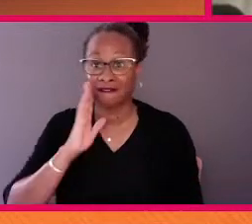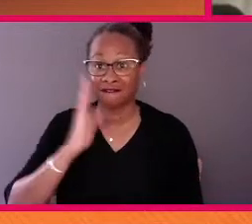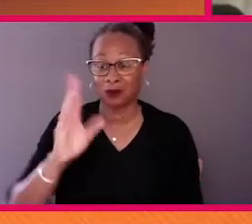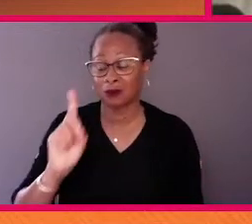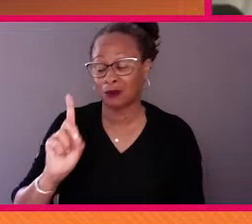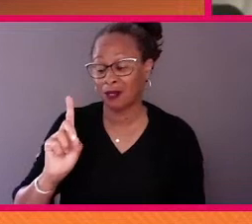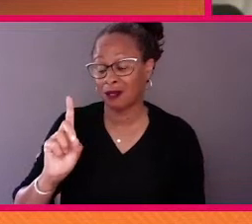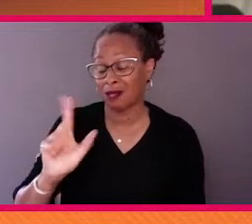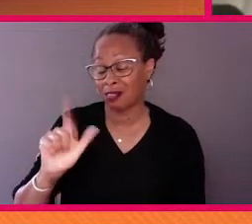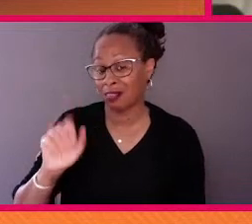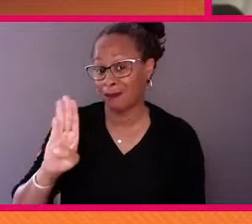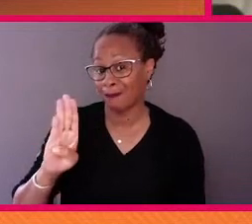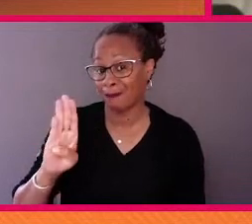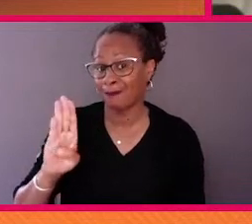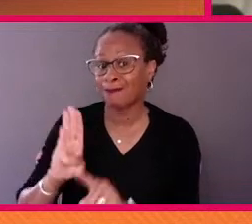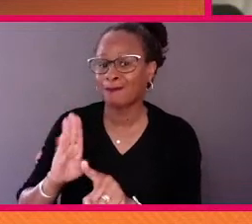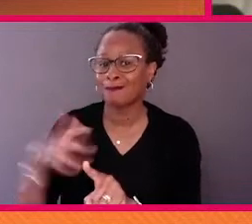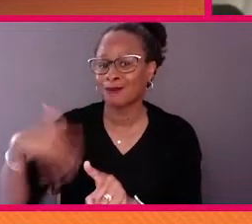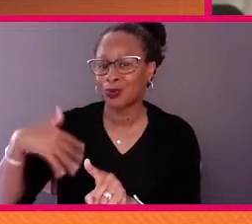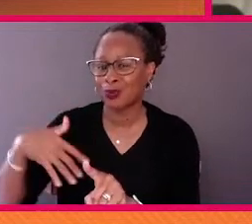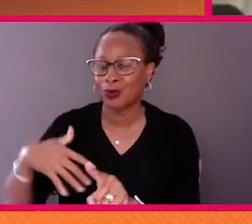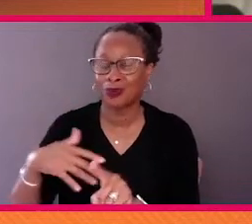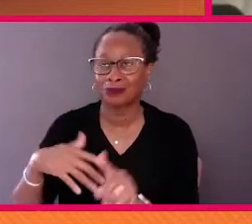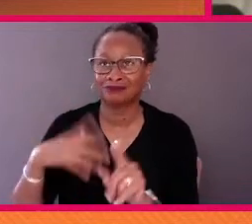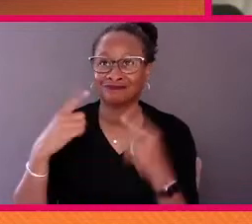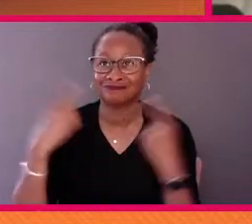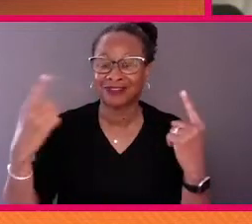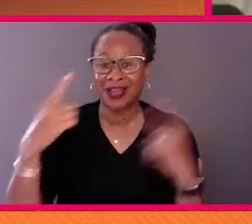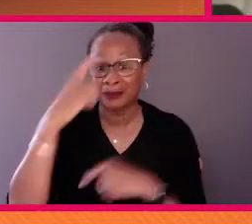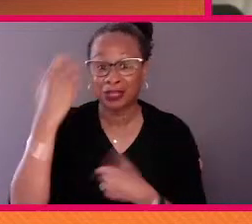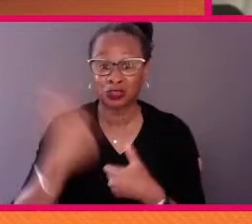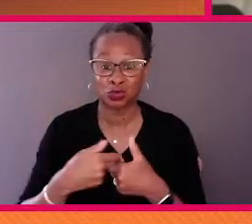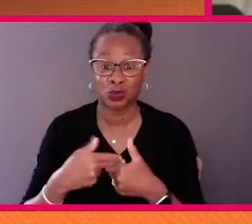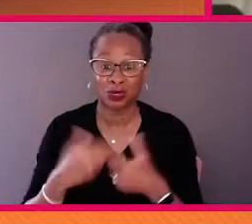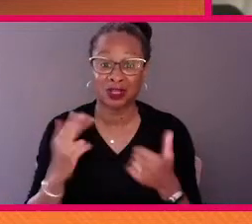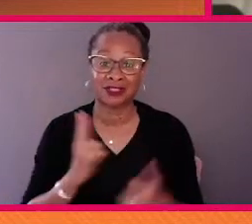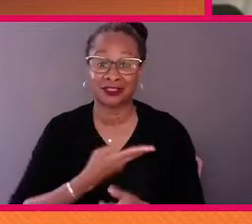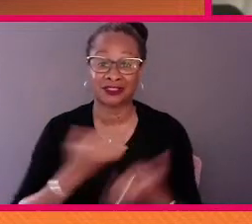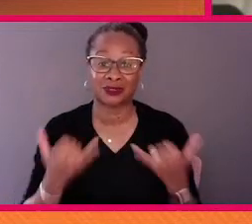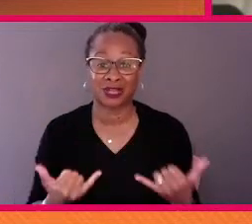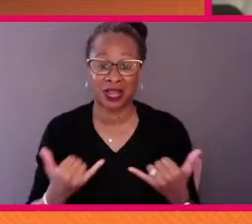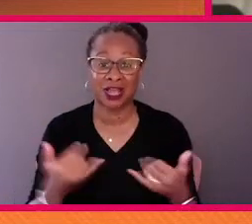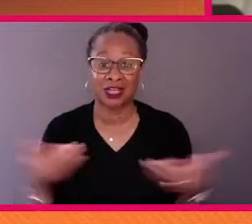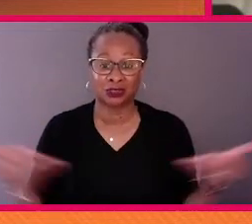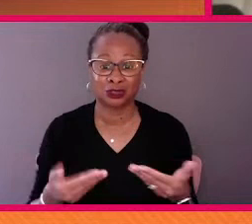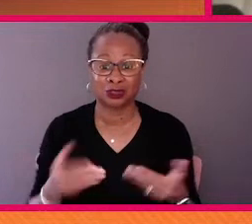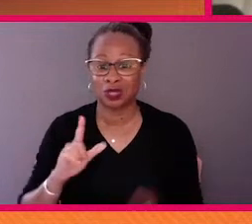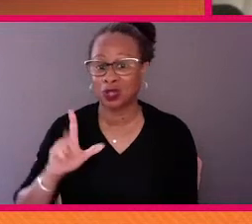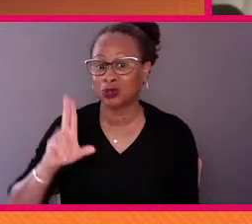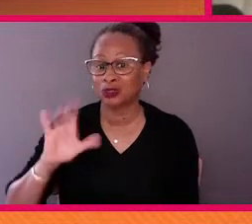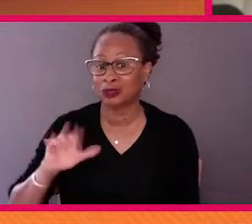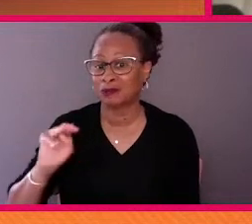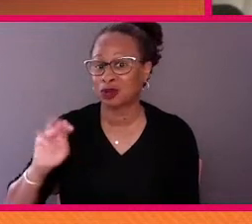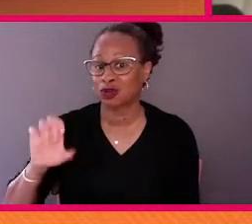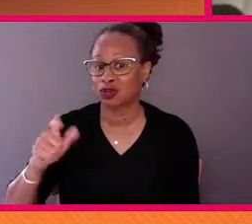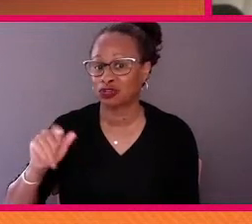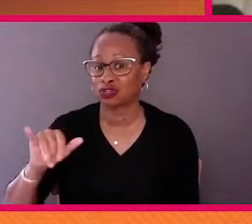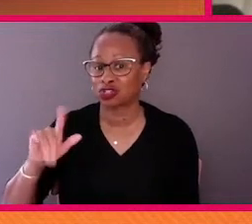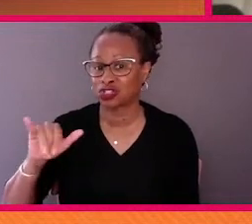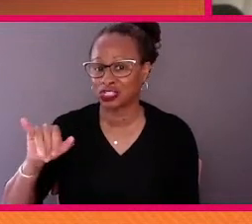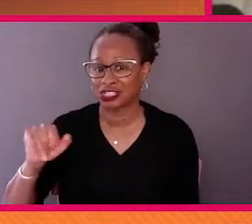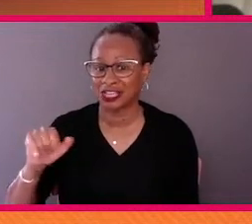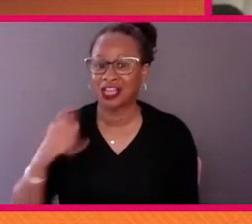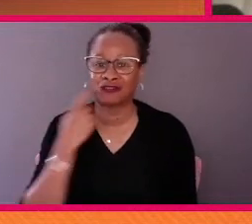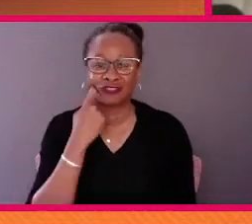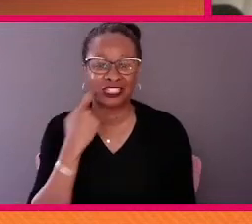is bright because joining us today to introduce the panel is Lucy Mukherjee, who has just joined us at Firelight